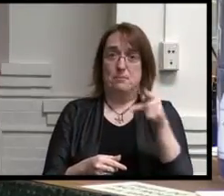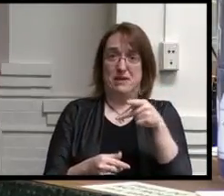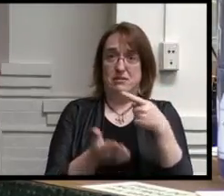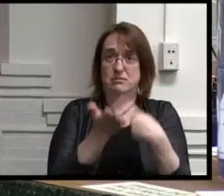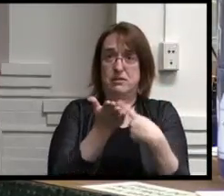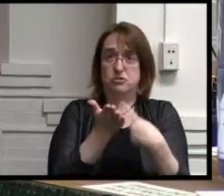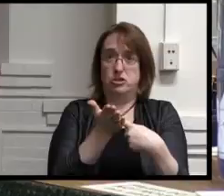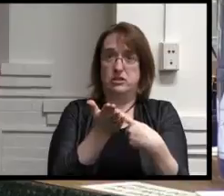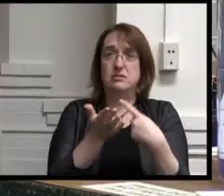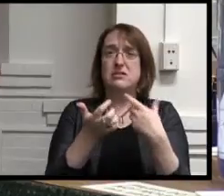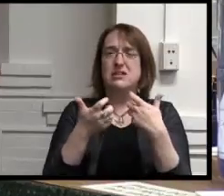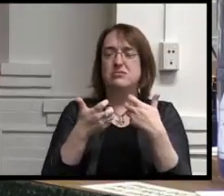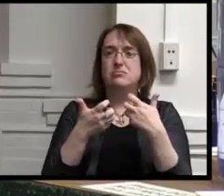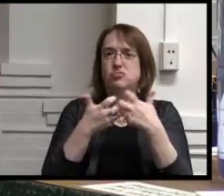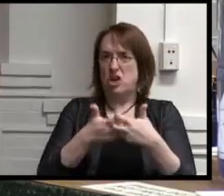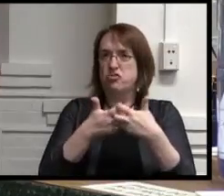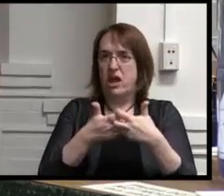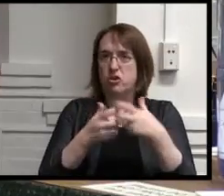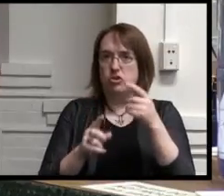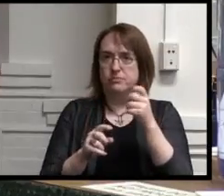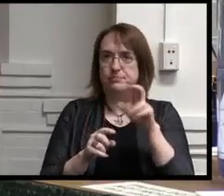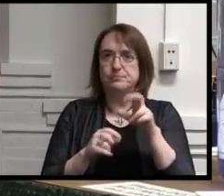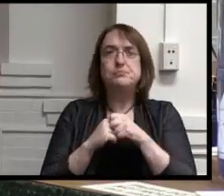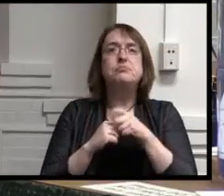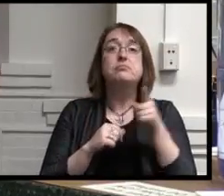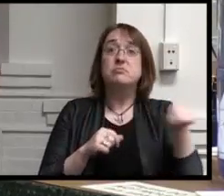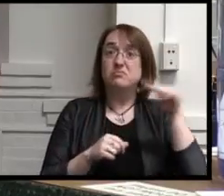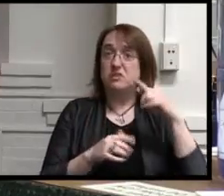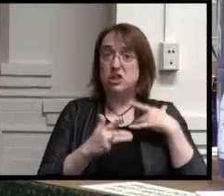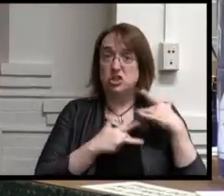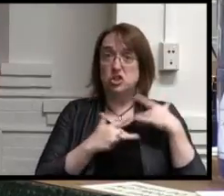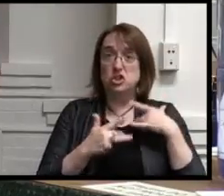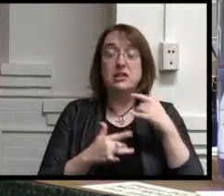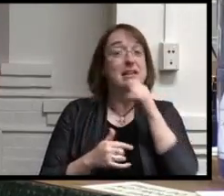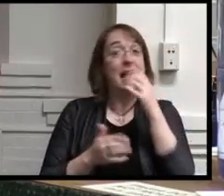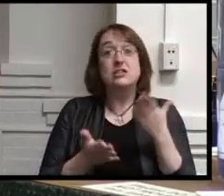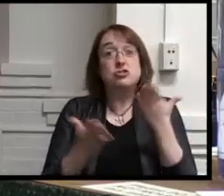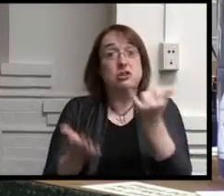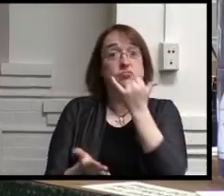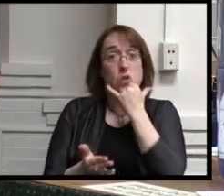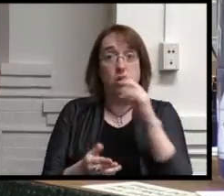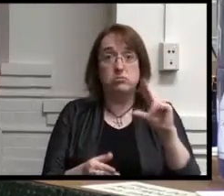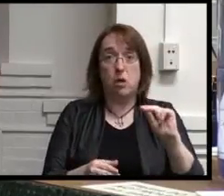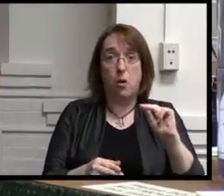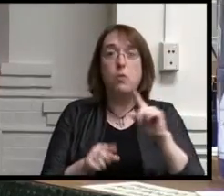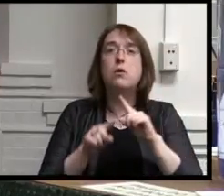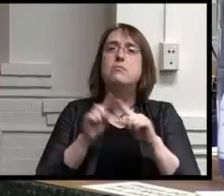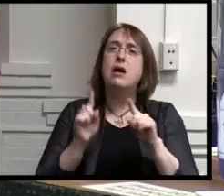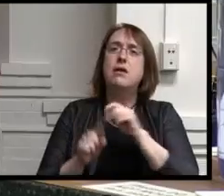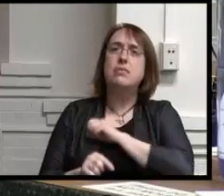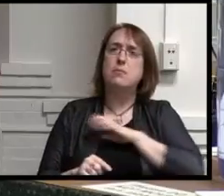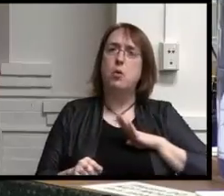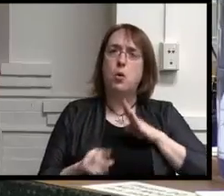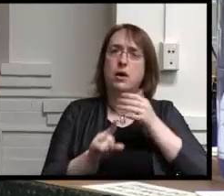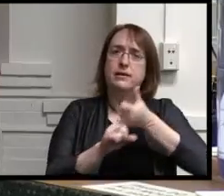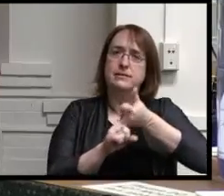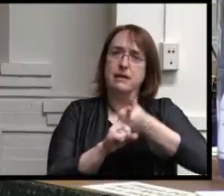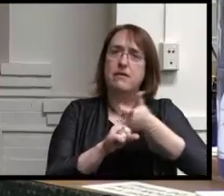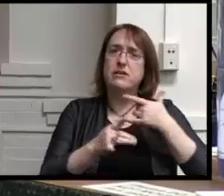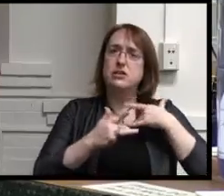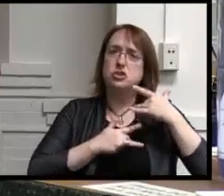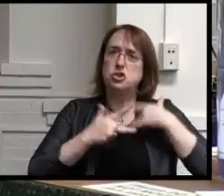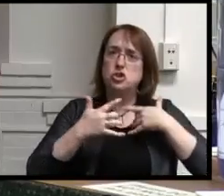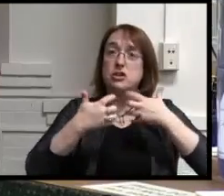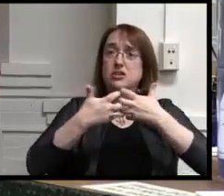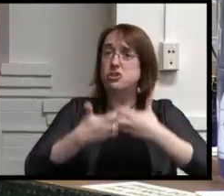where we were talking about generators. And you had a very great concern, and I'm not suggesting that was wrong, but as a board, you had a very great concern that the